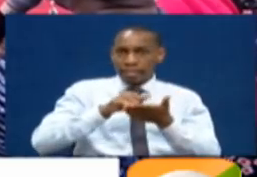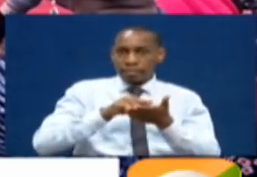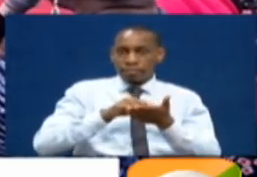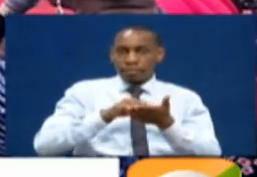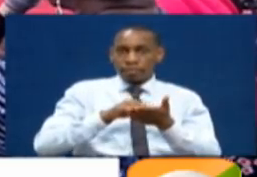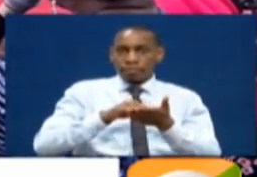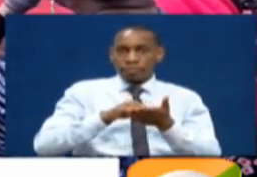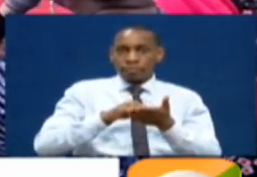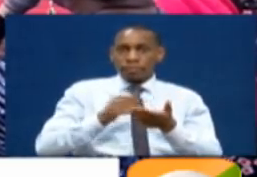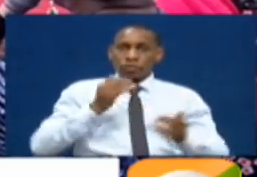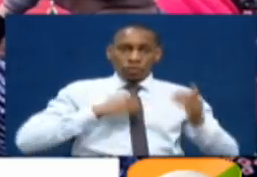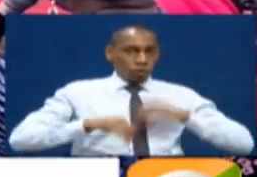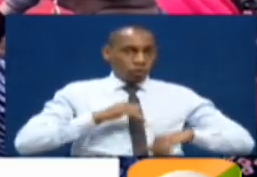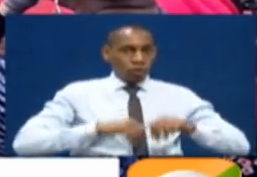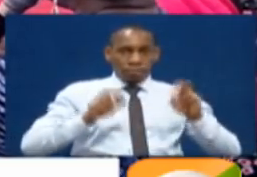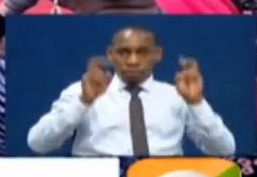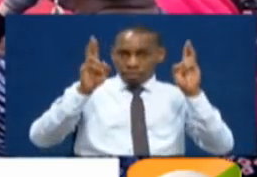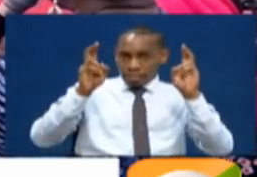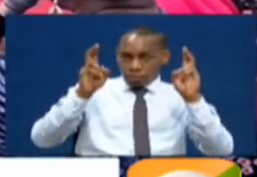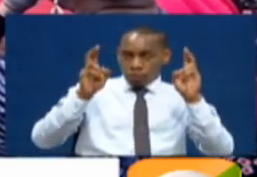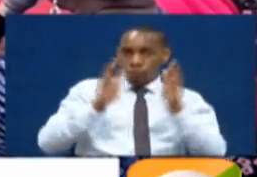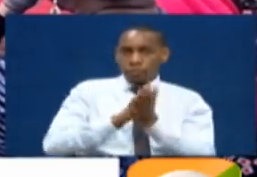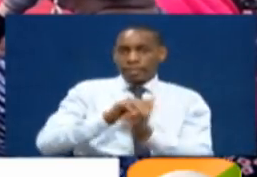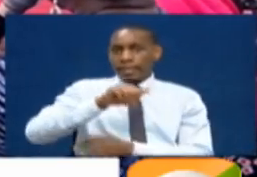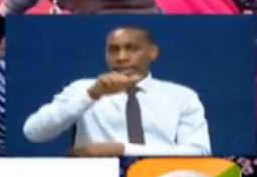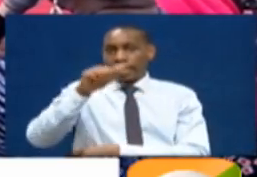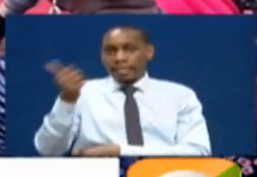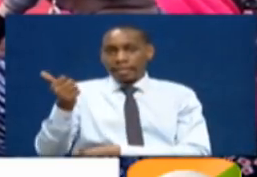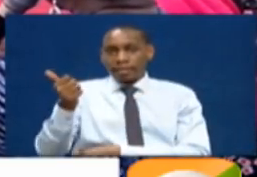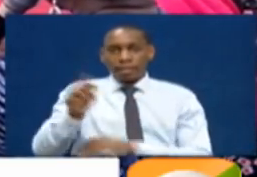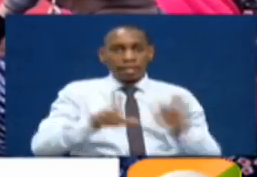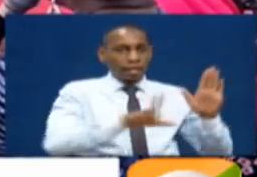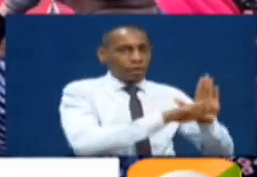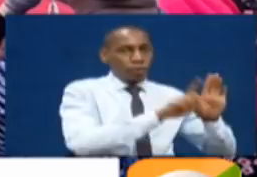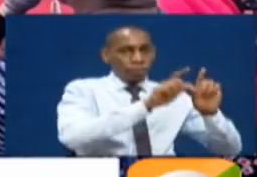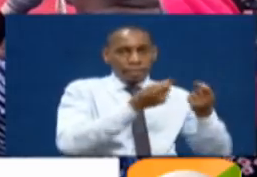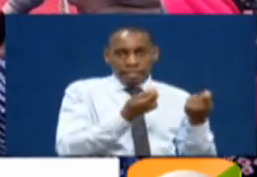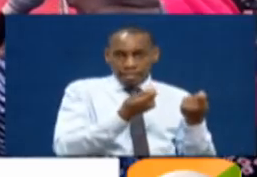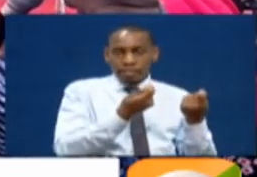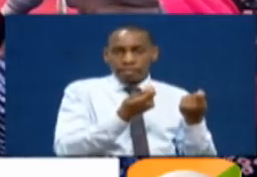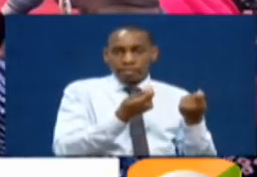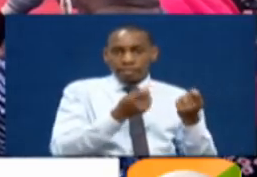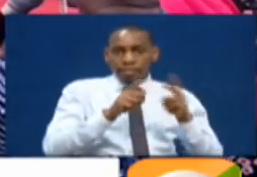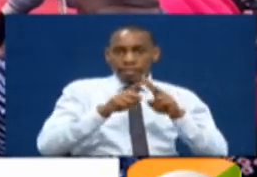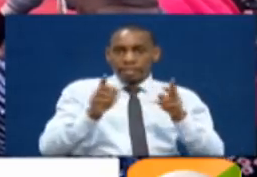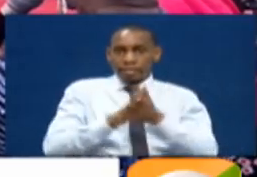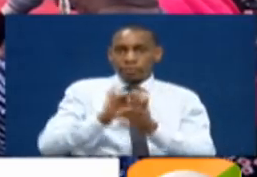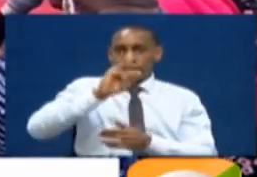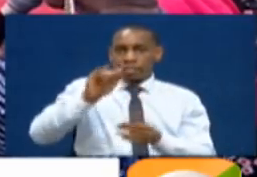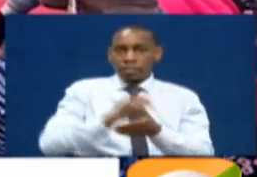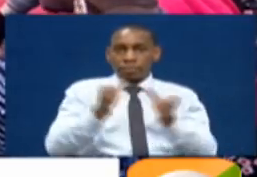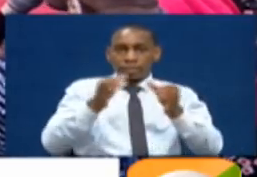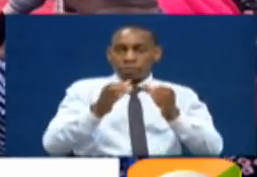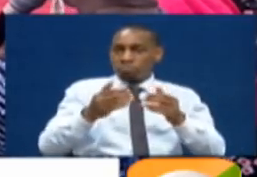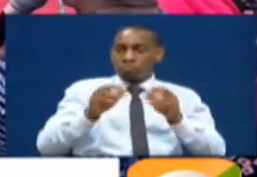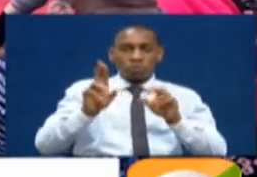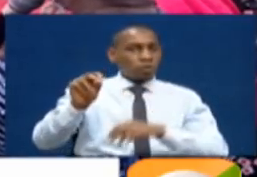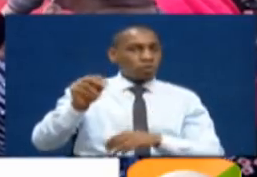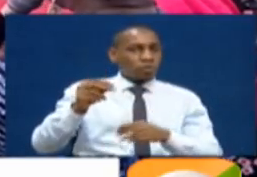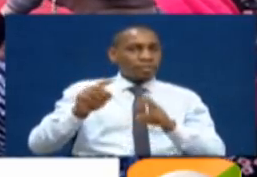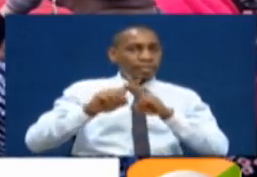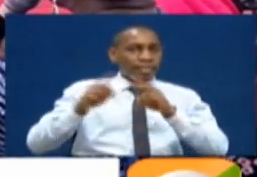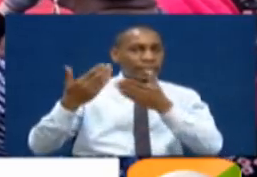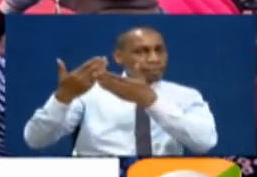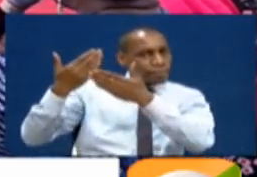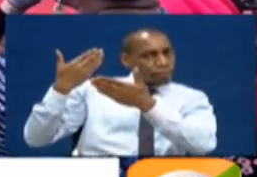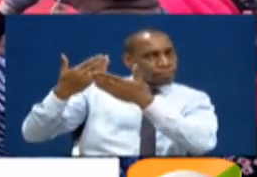in terms of corruption and other illegalities started with Jubilee. This goes back way back to